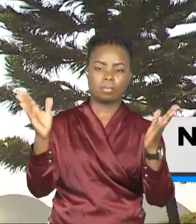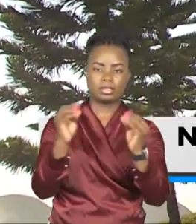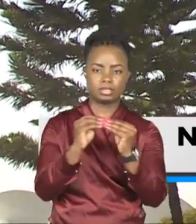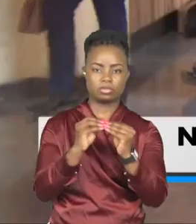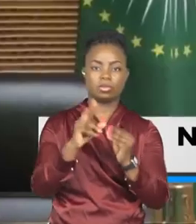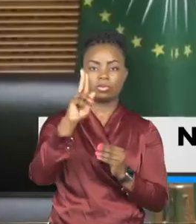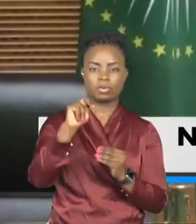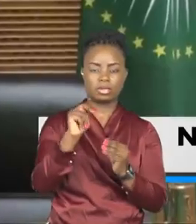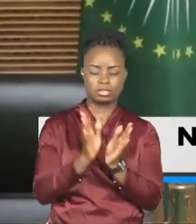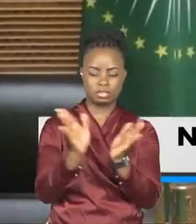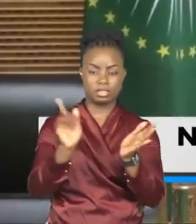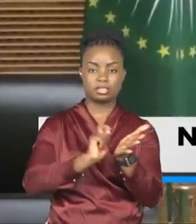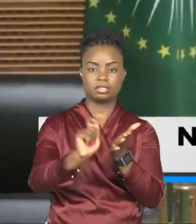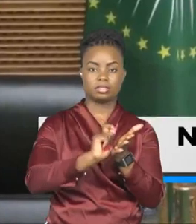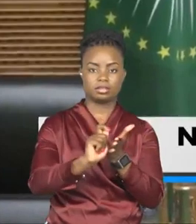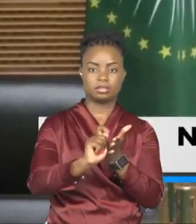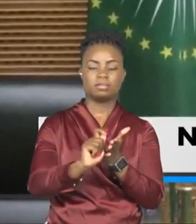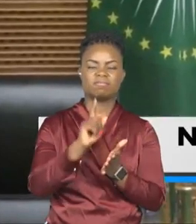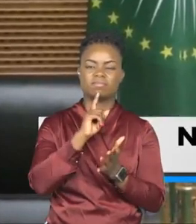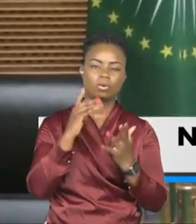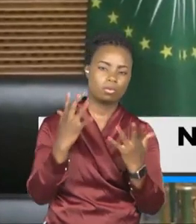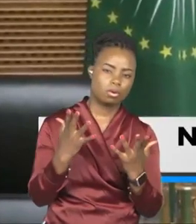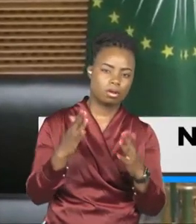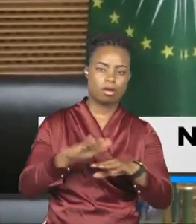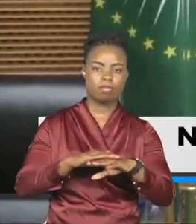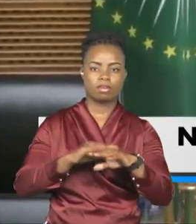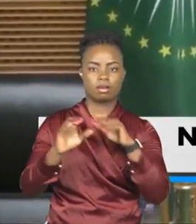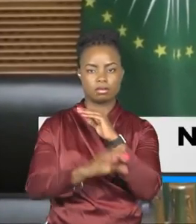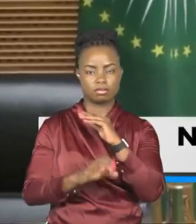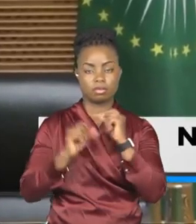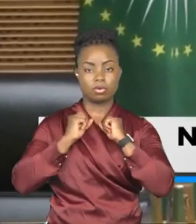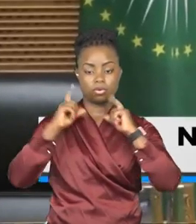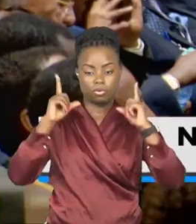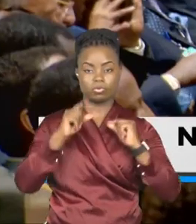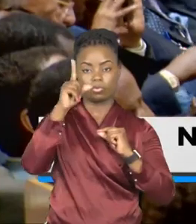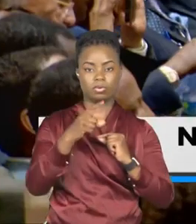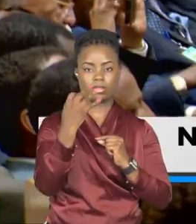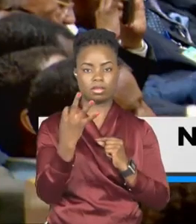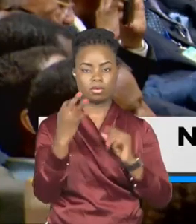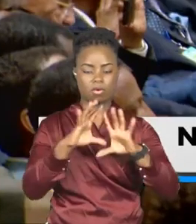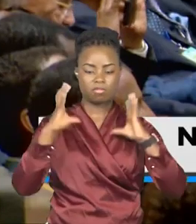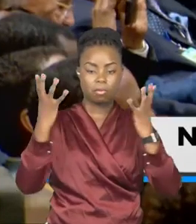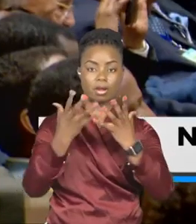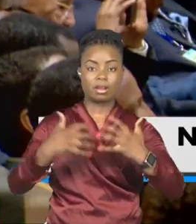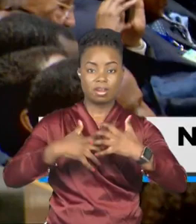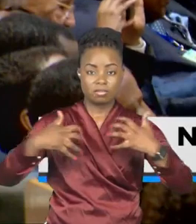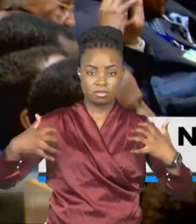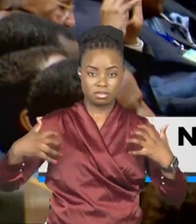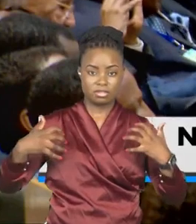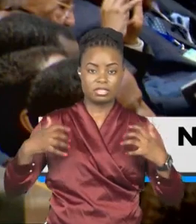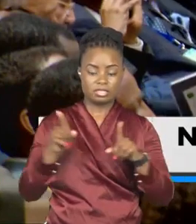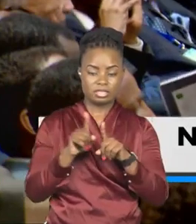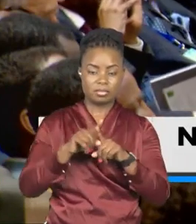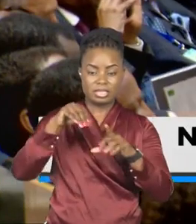Secretary General Antonio Guterres said that African countries host one-third of the world's refugees and